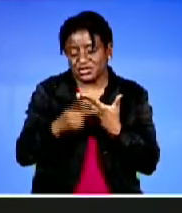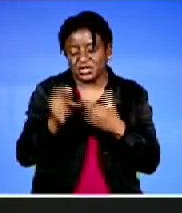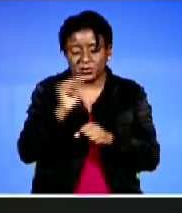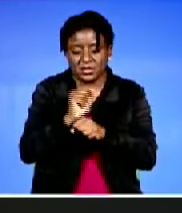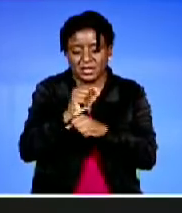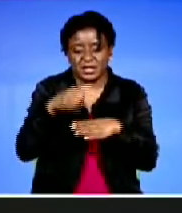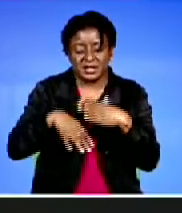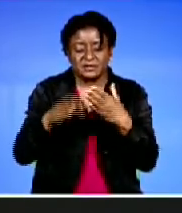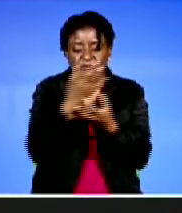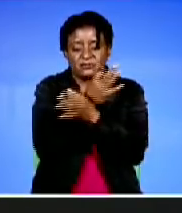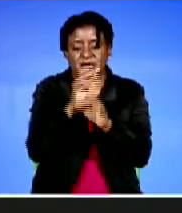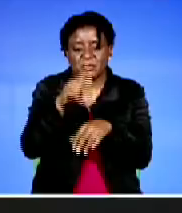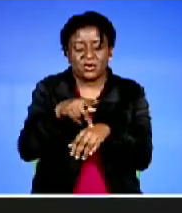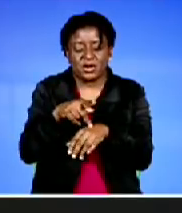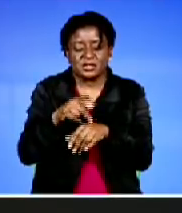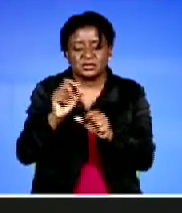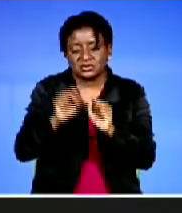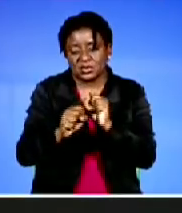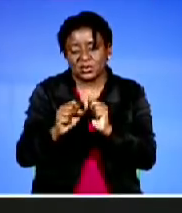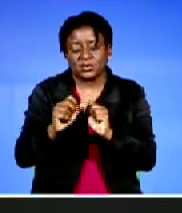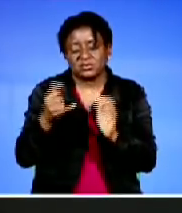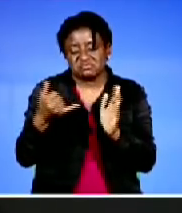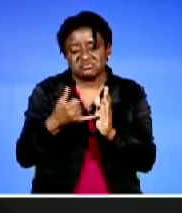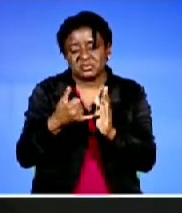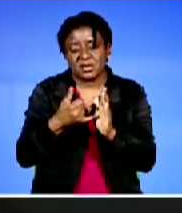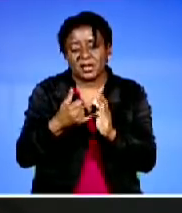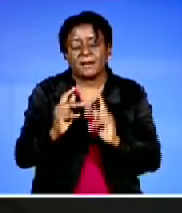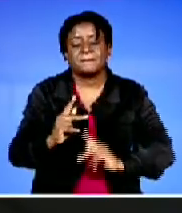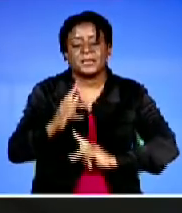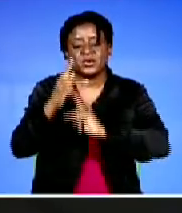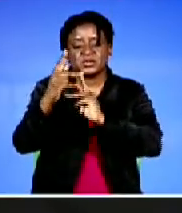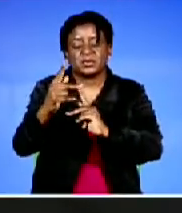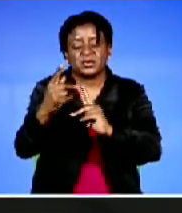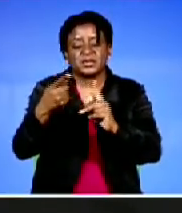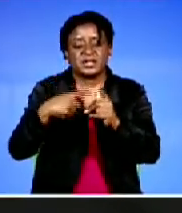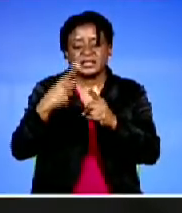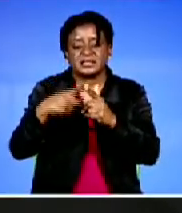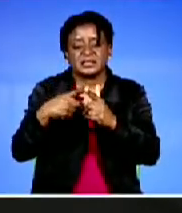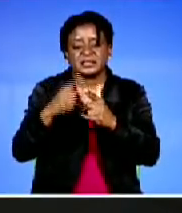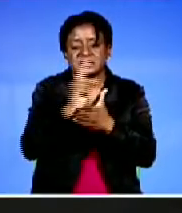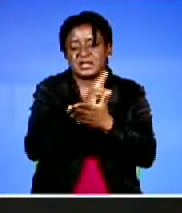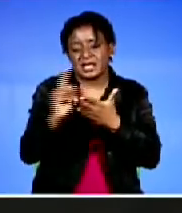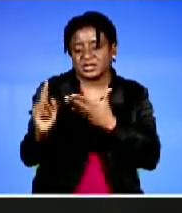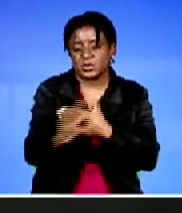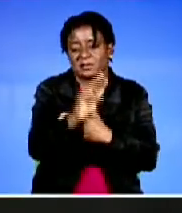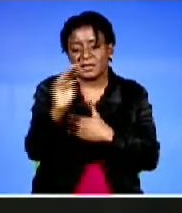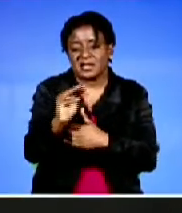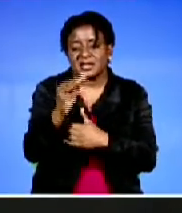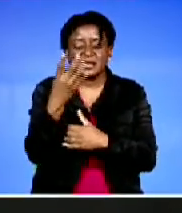be postponed until the 16th, but just next week, Monday. And I'm taking